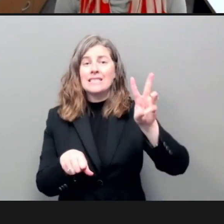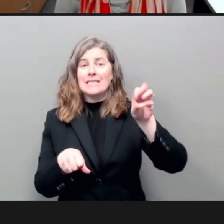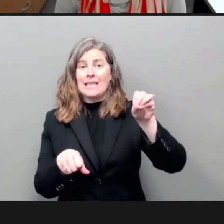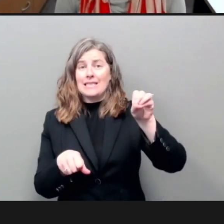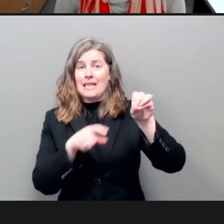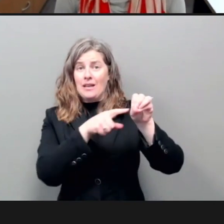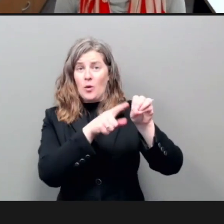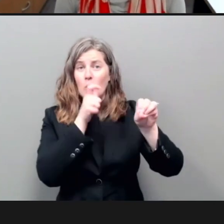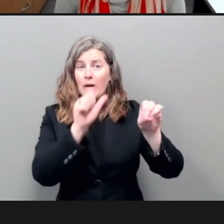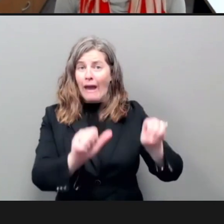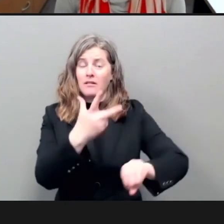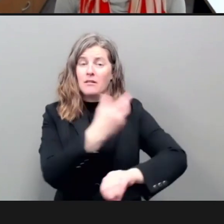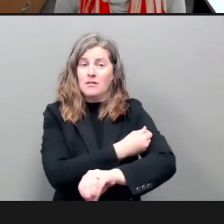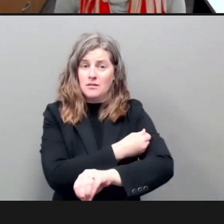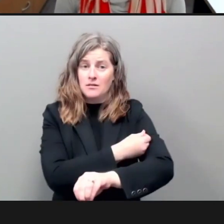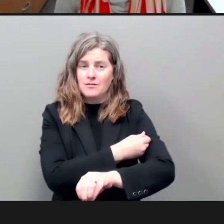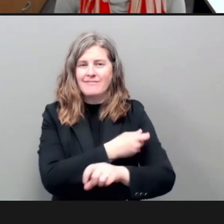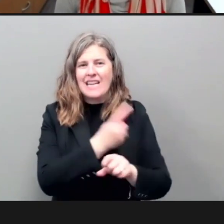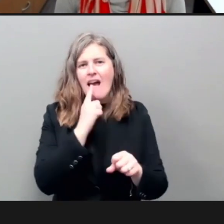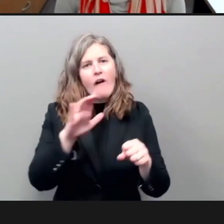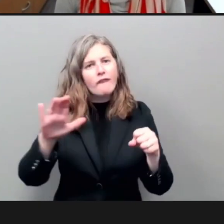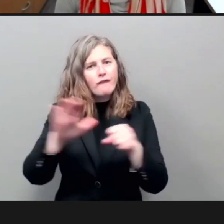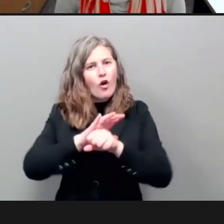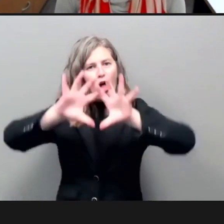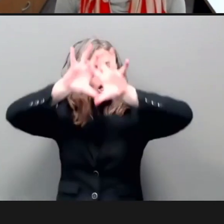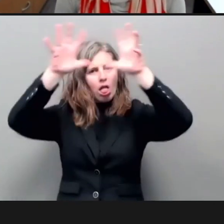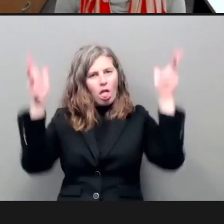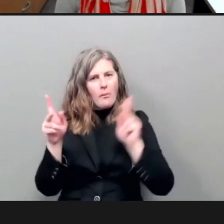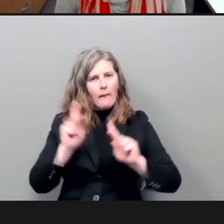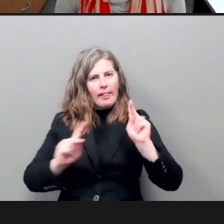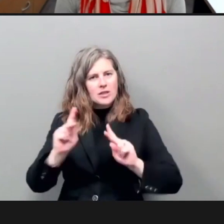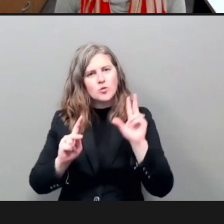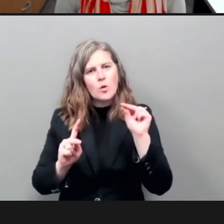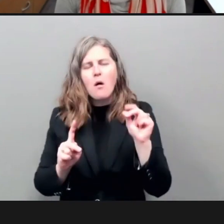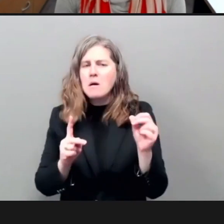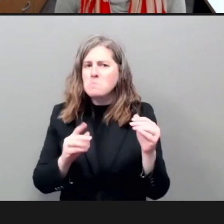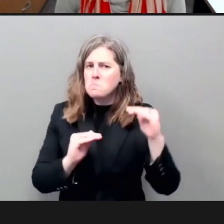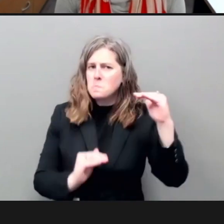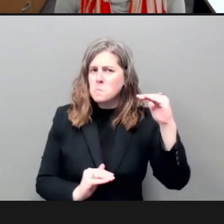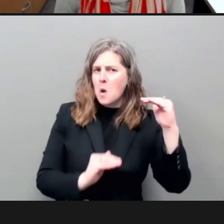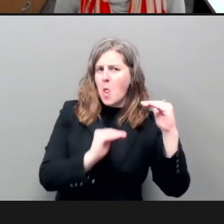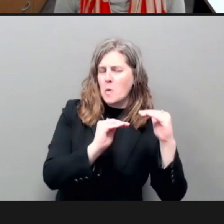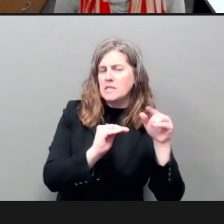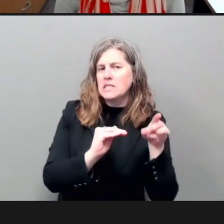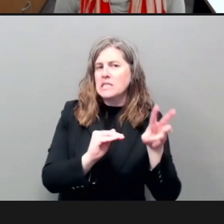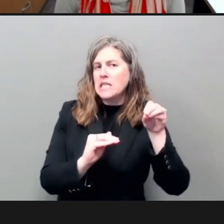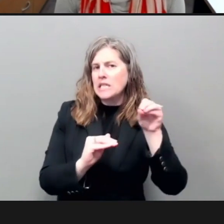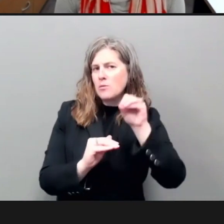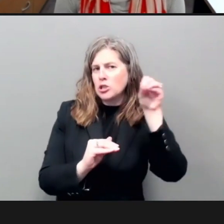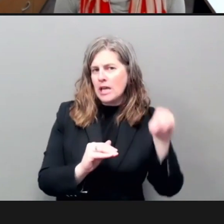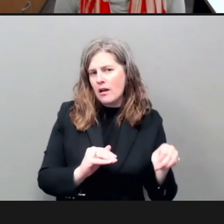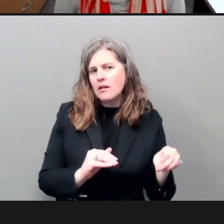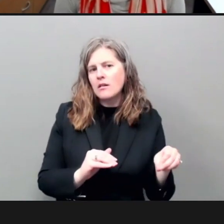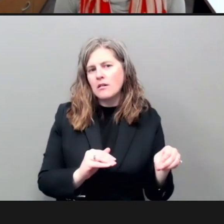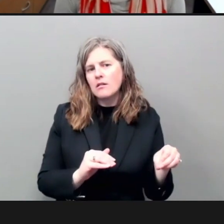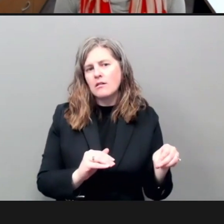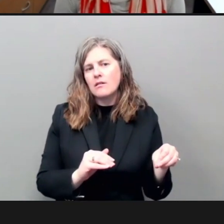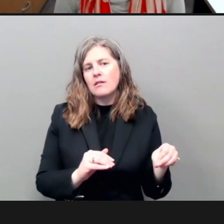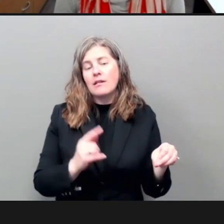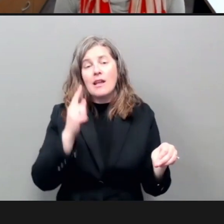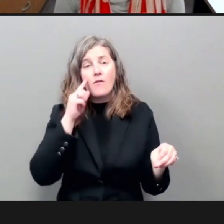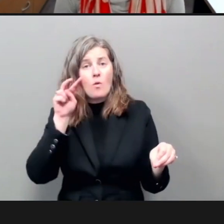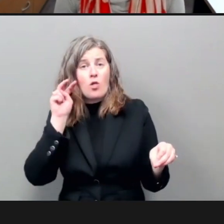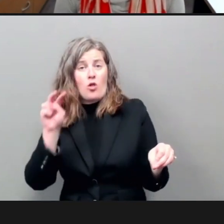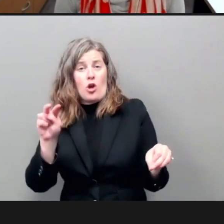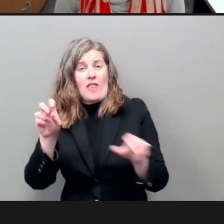eligible people, which isn't our full population, but it's getting up there. I think we will have, if you look on